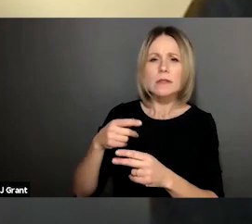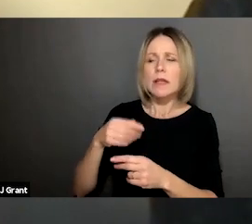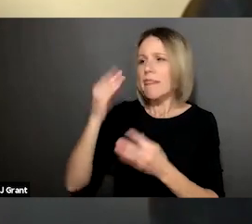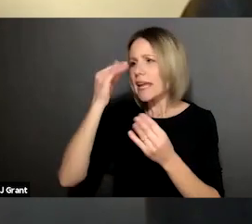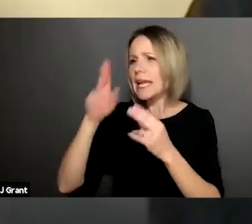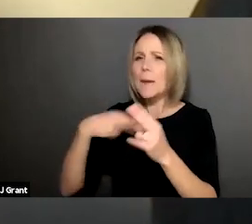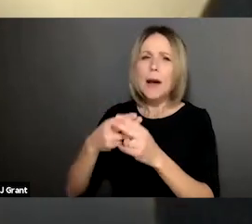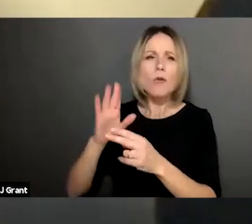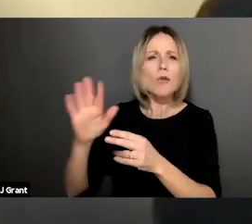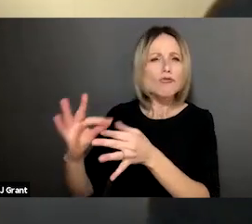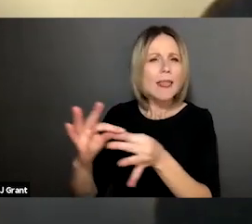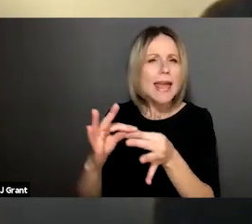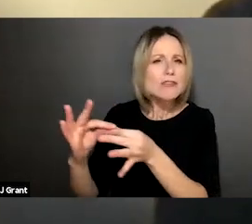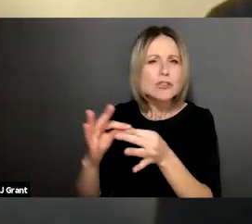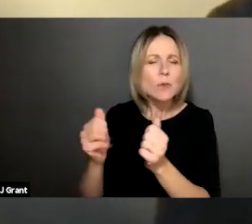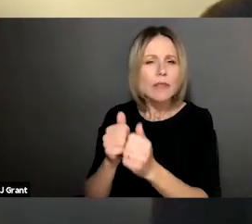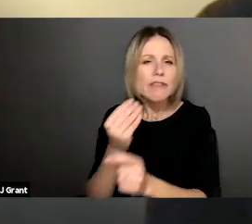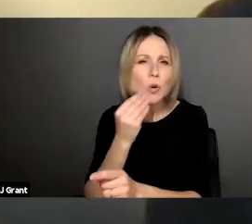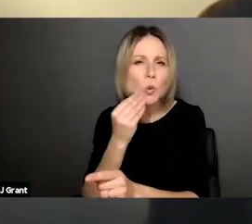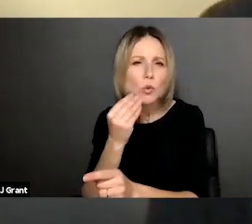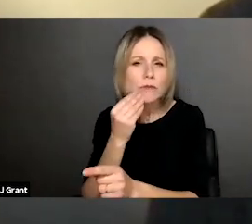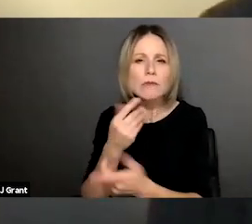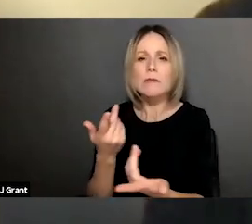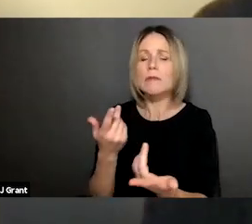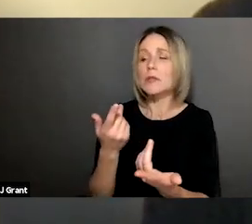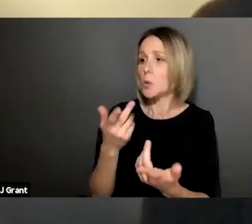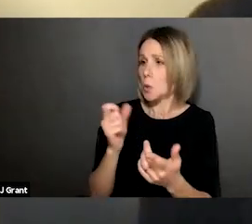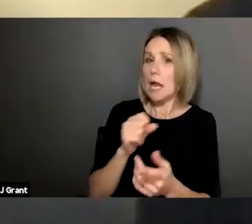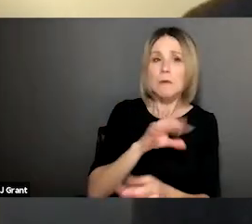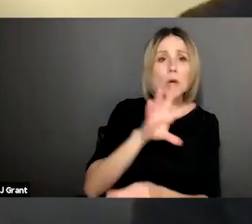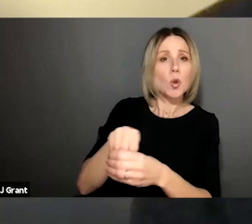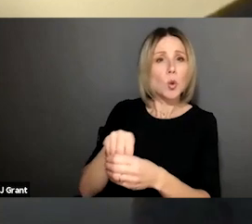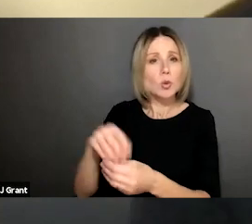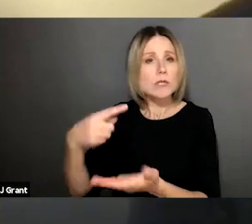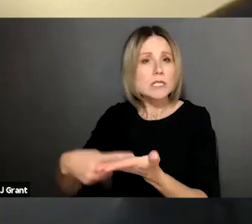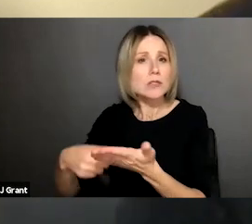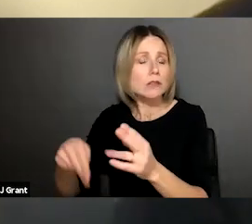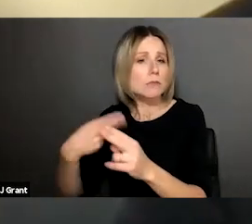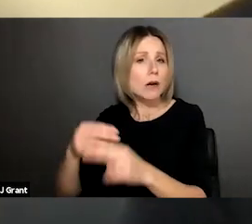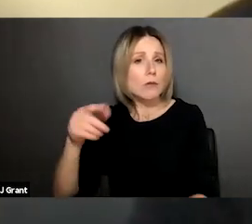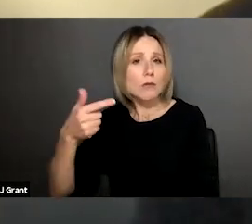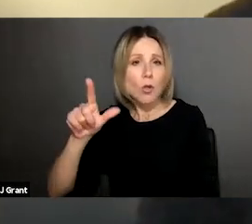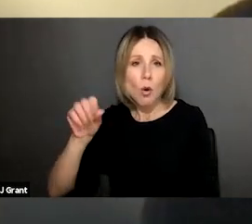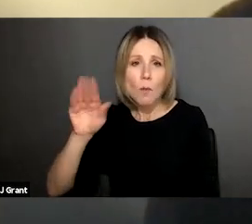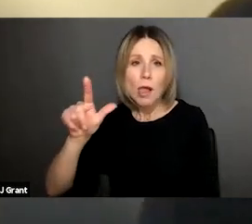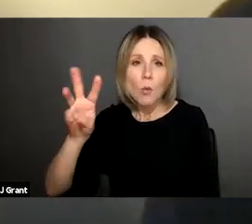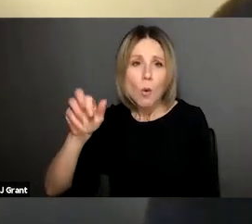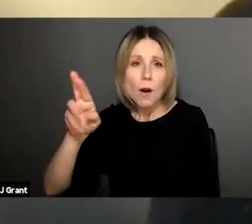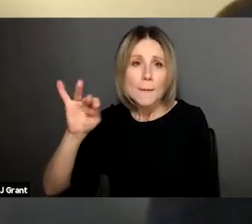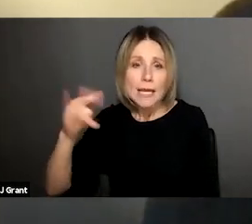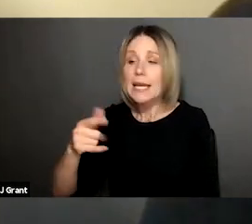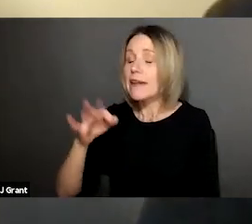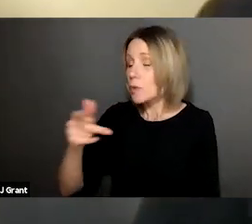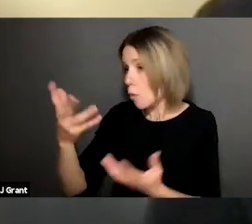food if you want to factor in global warming. These are the sort of actions that you can take